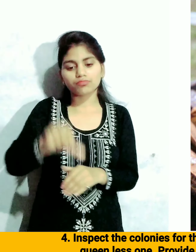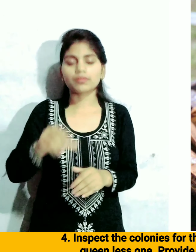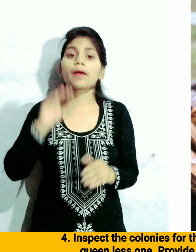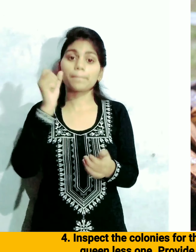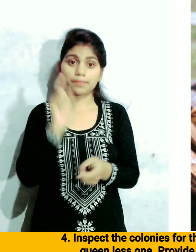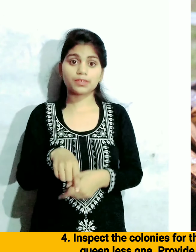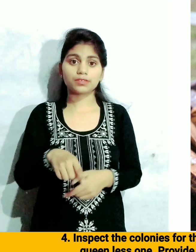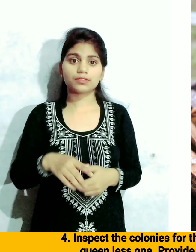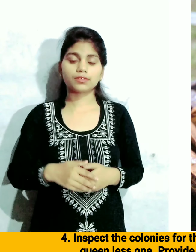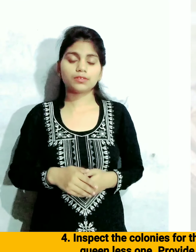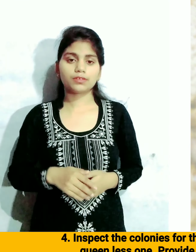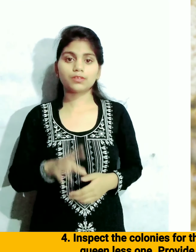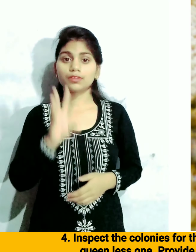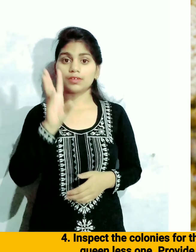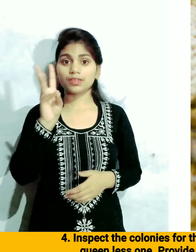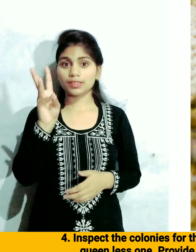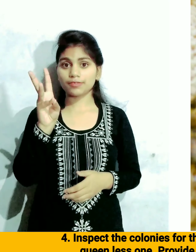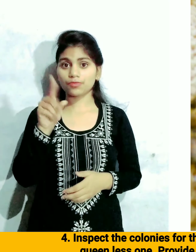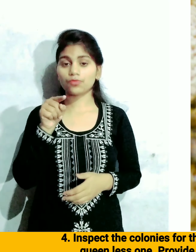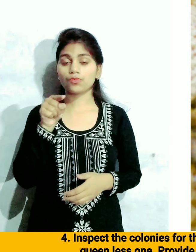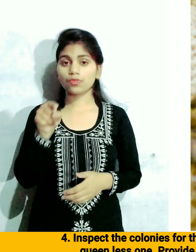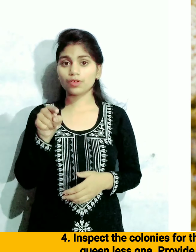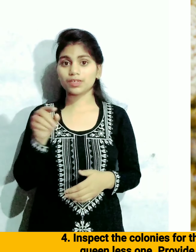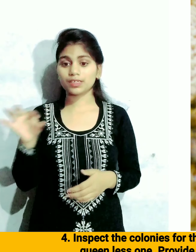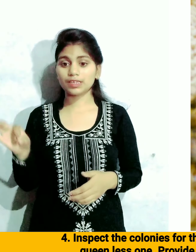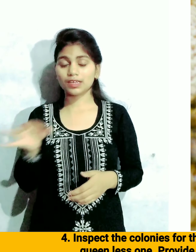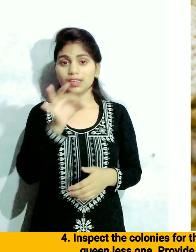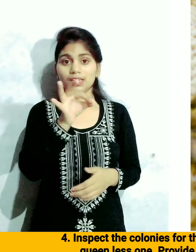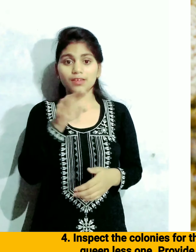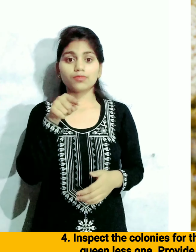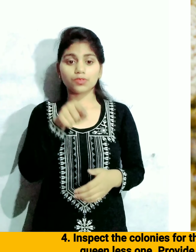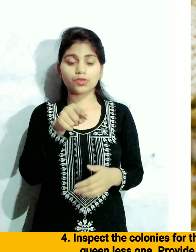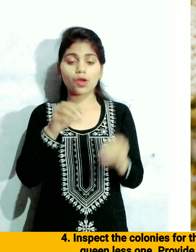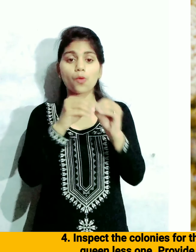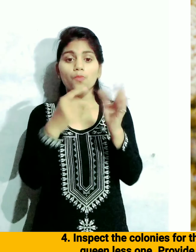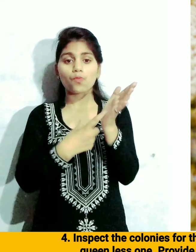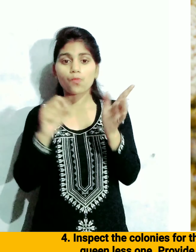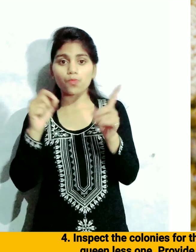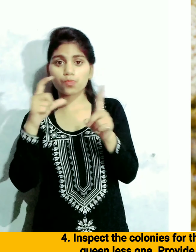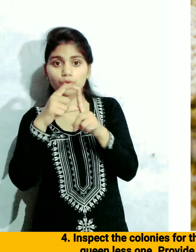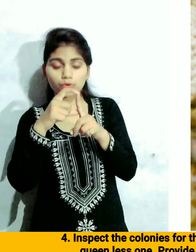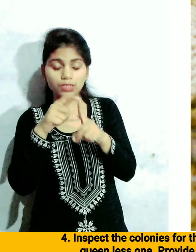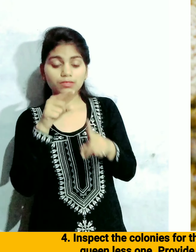Number 4. Inspect the colonies for the presence of brood.